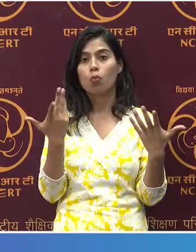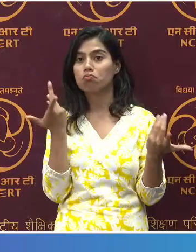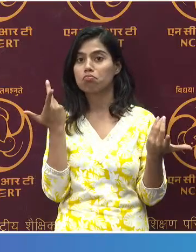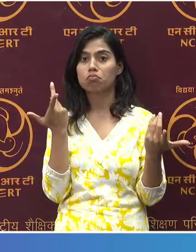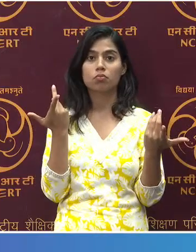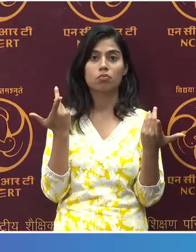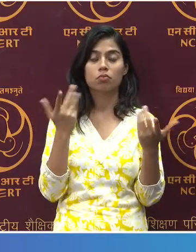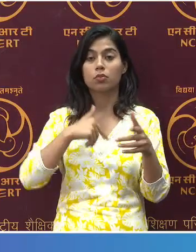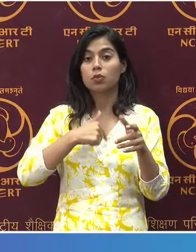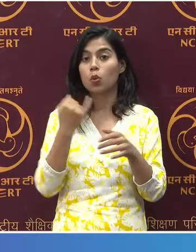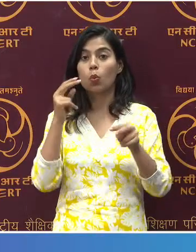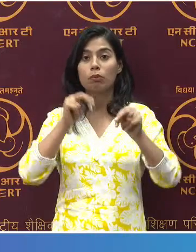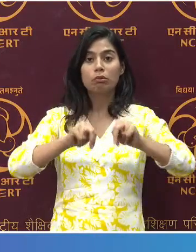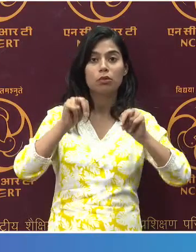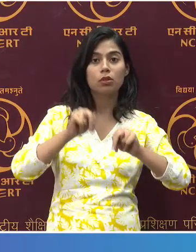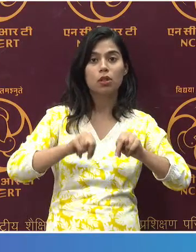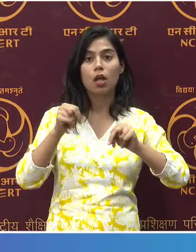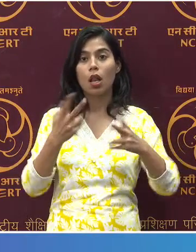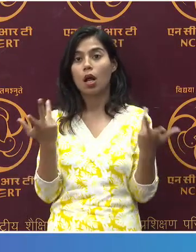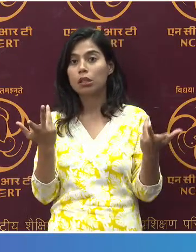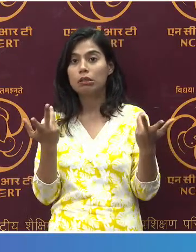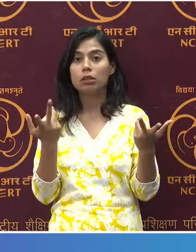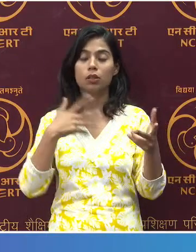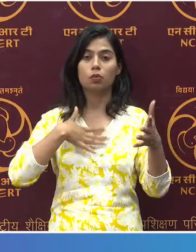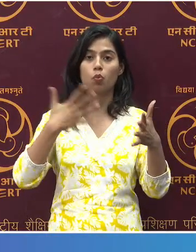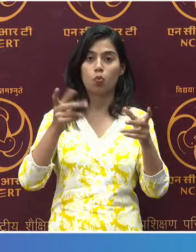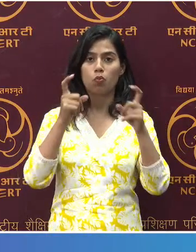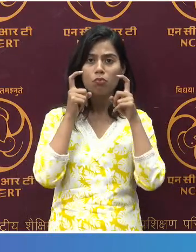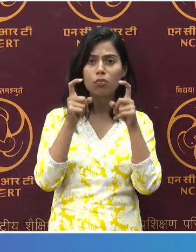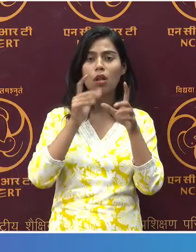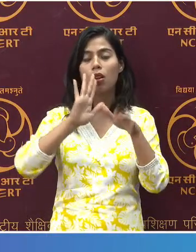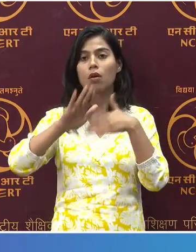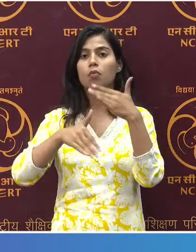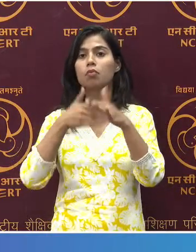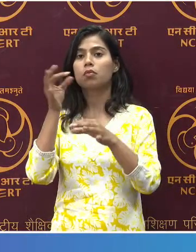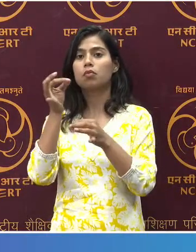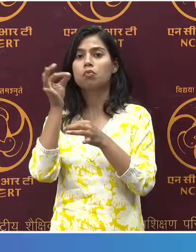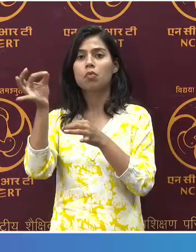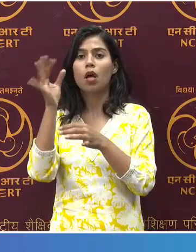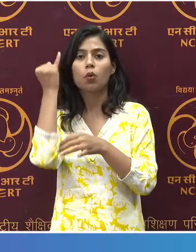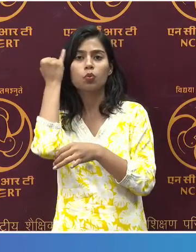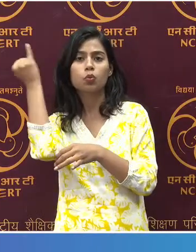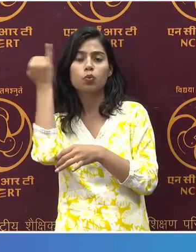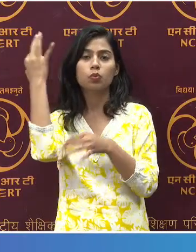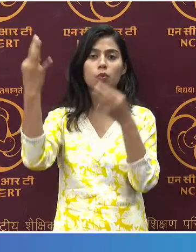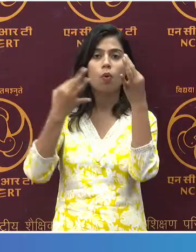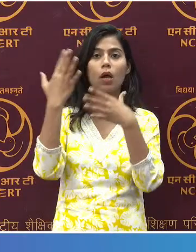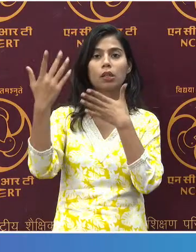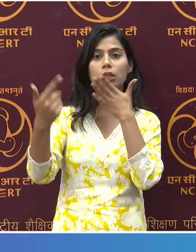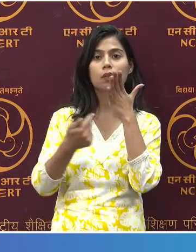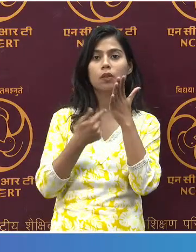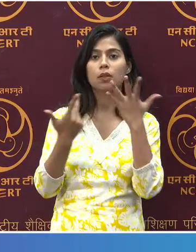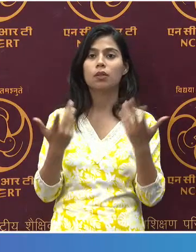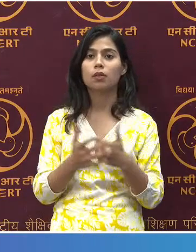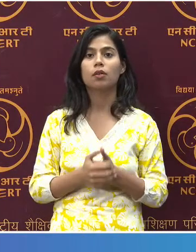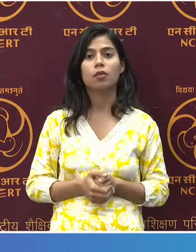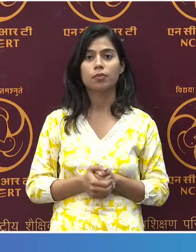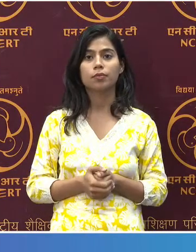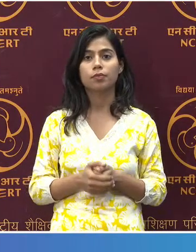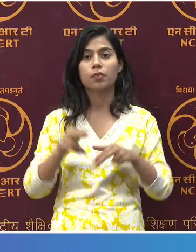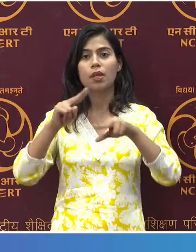is sure. also a need. That's Yes, why sir. we are Need looking. of the hour. Yes, yes, yes. That's why we are looking such kind of these things. So flame